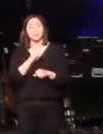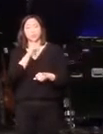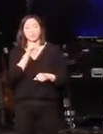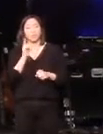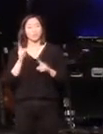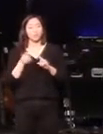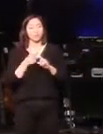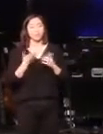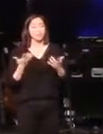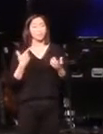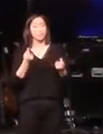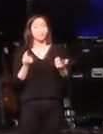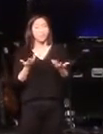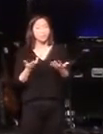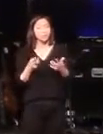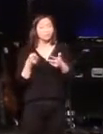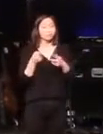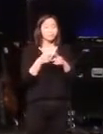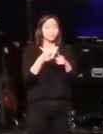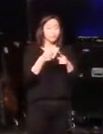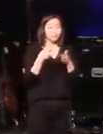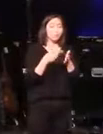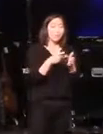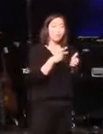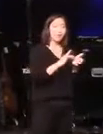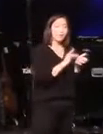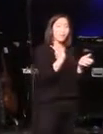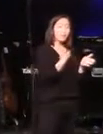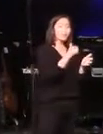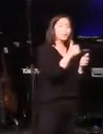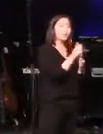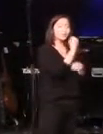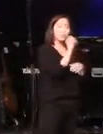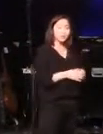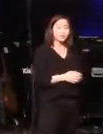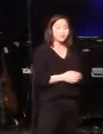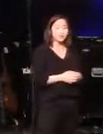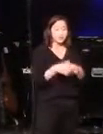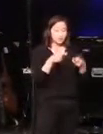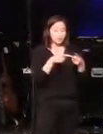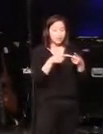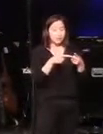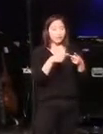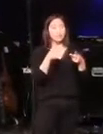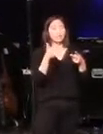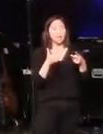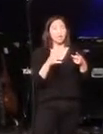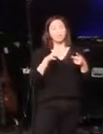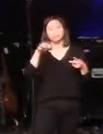the second thing we do is we look for opportunities to reach out beyond our walls.